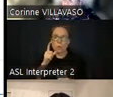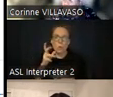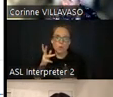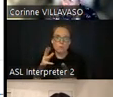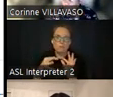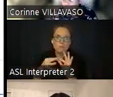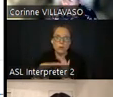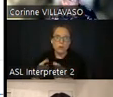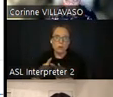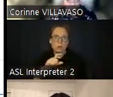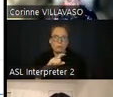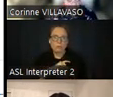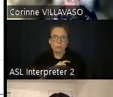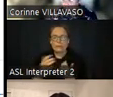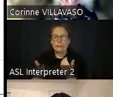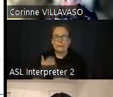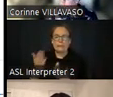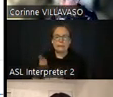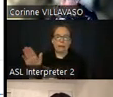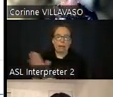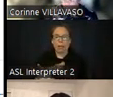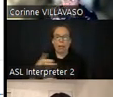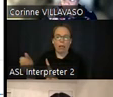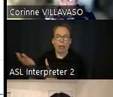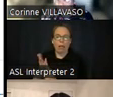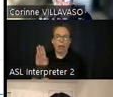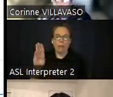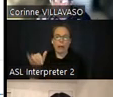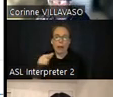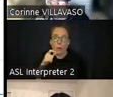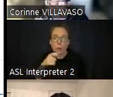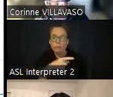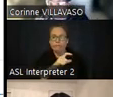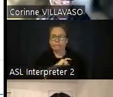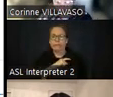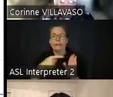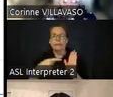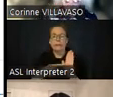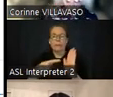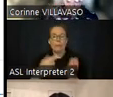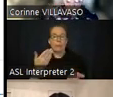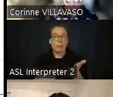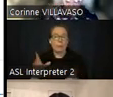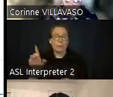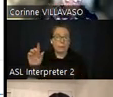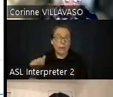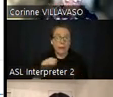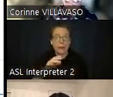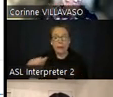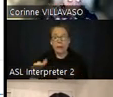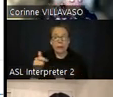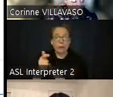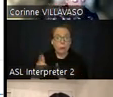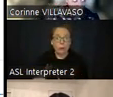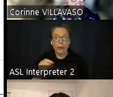some way. Like, for example, let's say that the district attorney, the prosecutor, and the police have